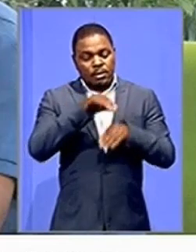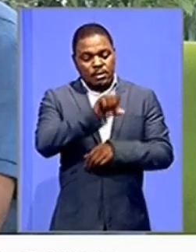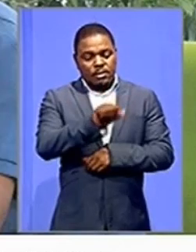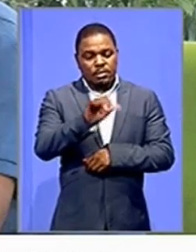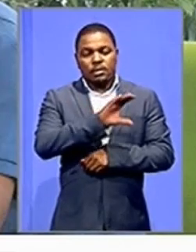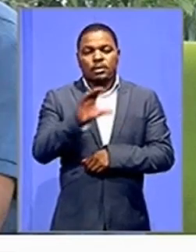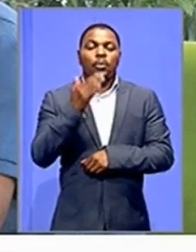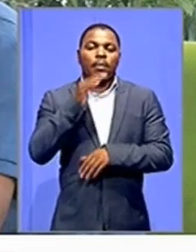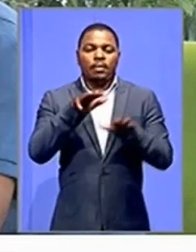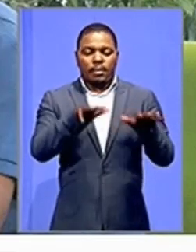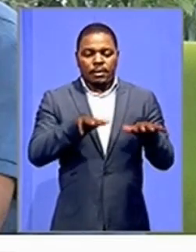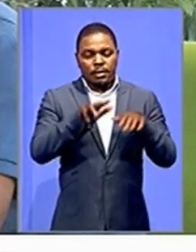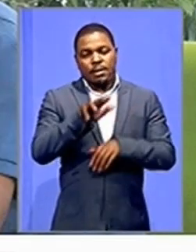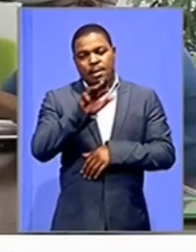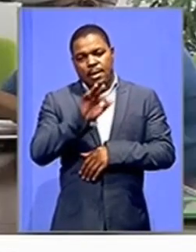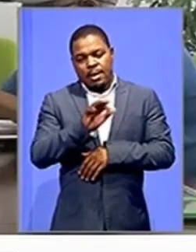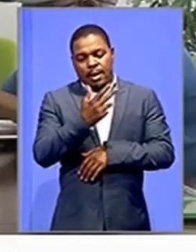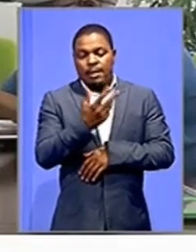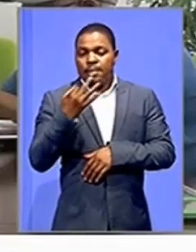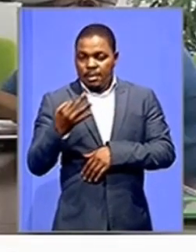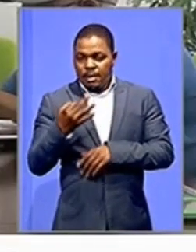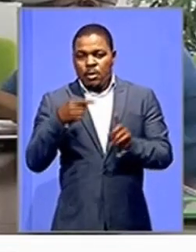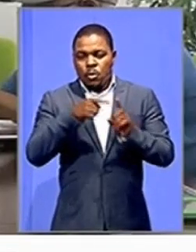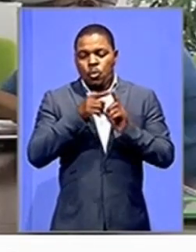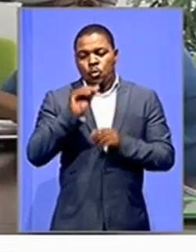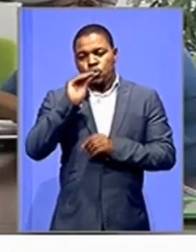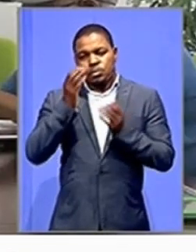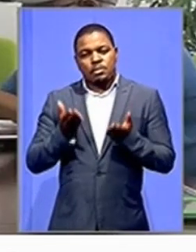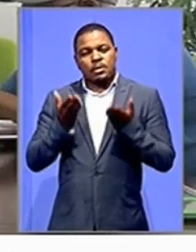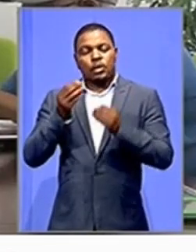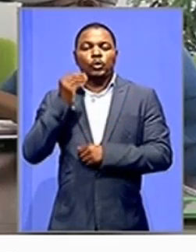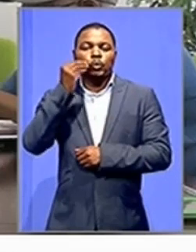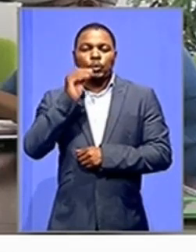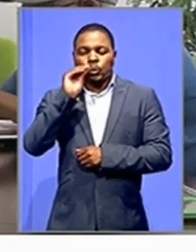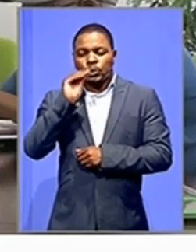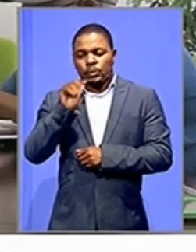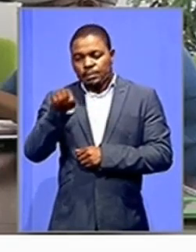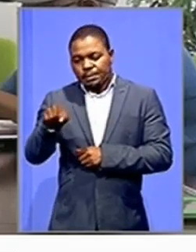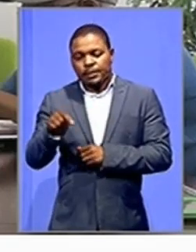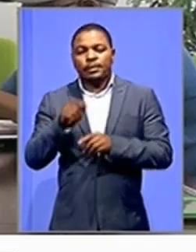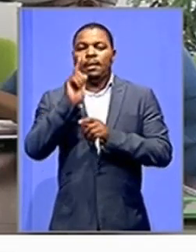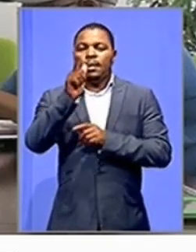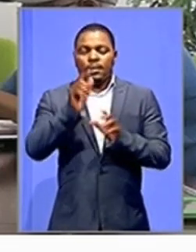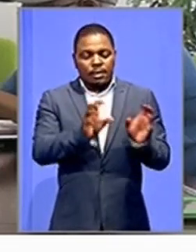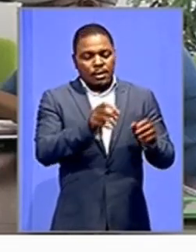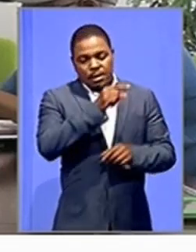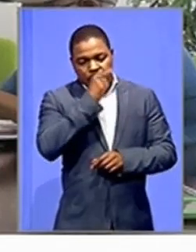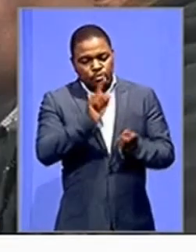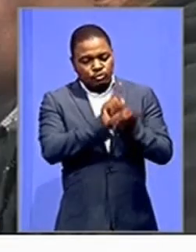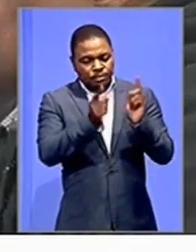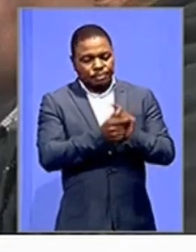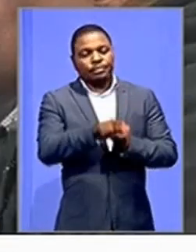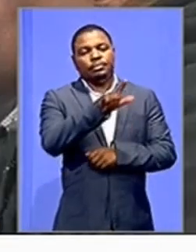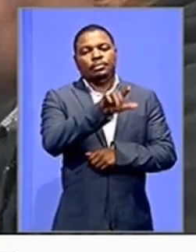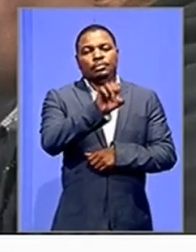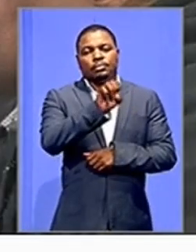setjhaba ka 1983 e le mohasi wa ditaba Radio Sesotho eo hamorao e ileng ya bitswa Lesedi FM.